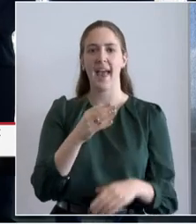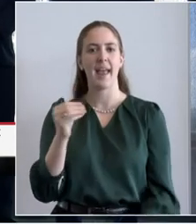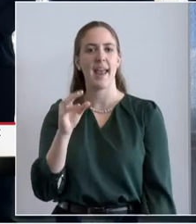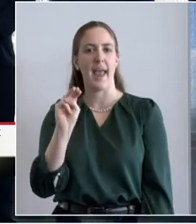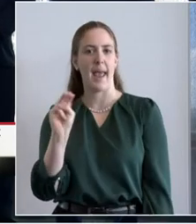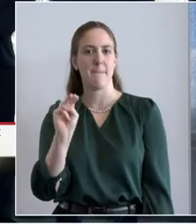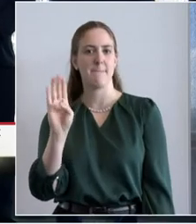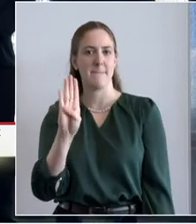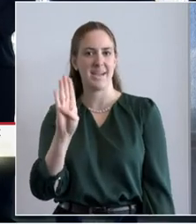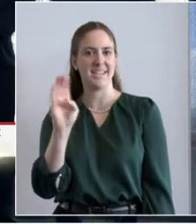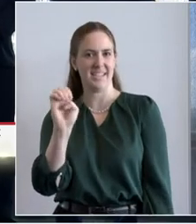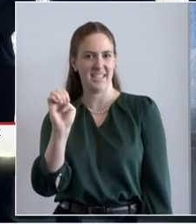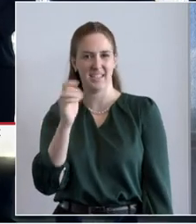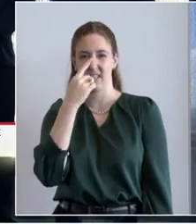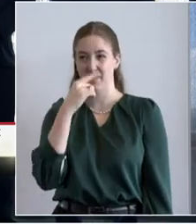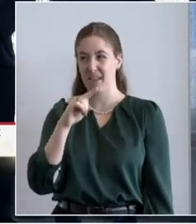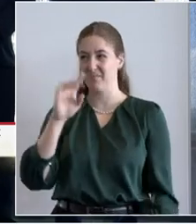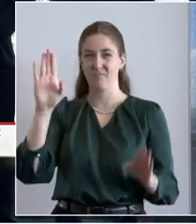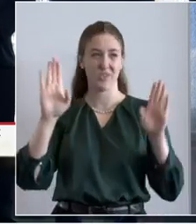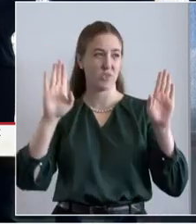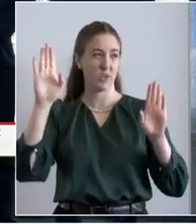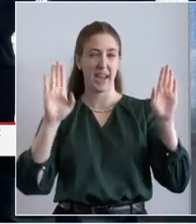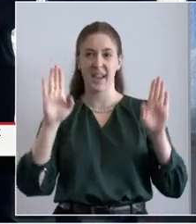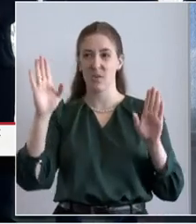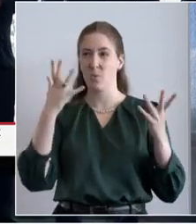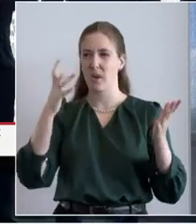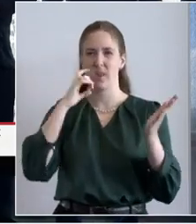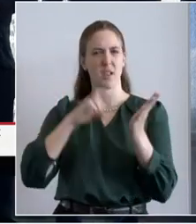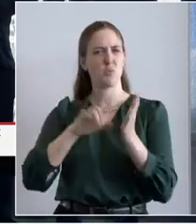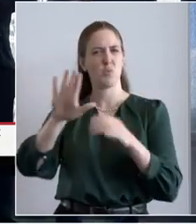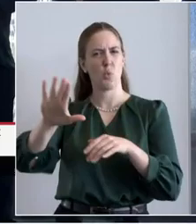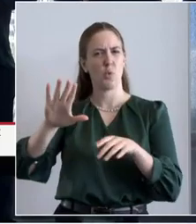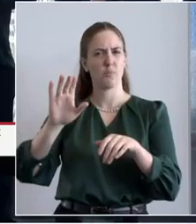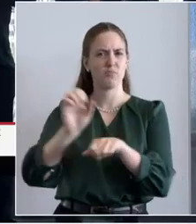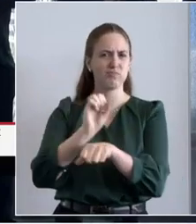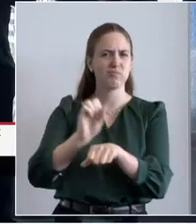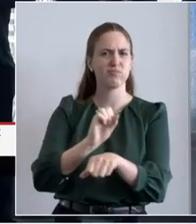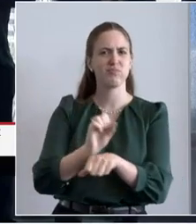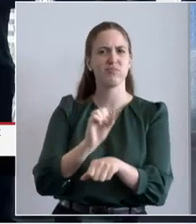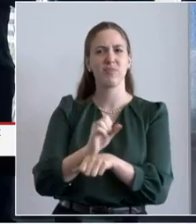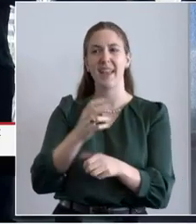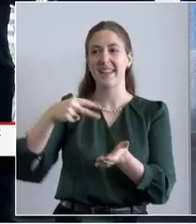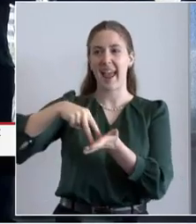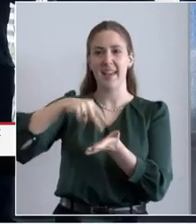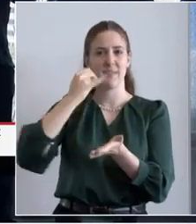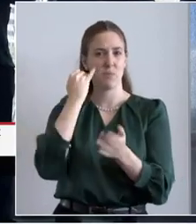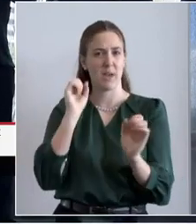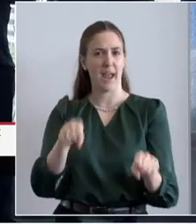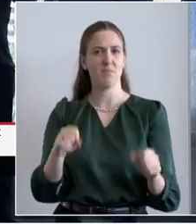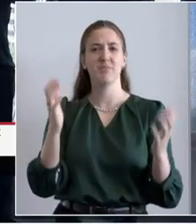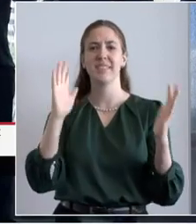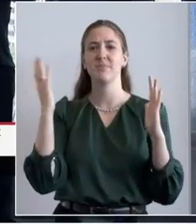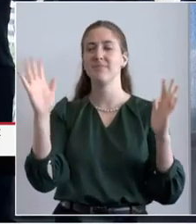MBE, please just raise your hand again so we acknowledge the hard work. Stand, if you will, so we can acknowledge it.